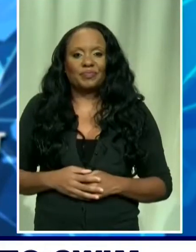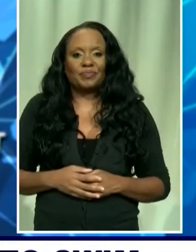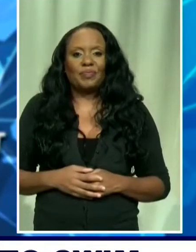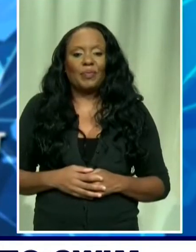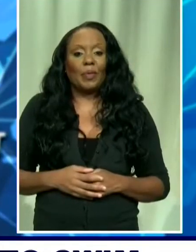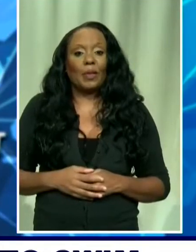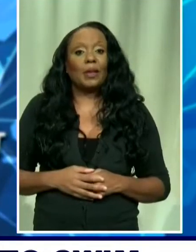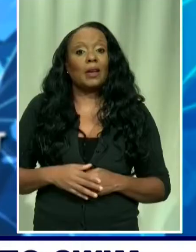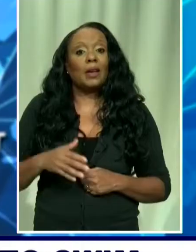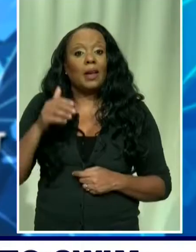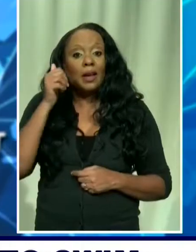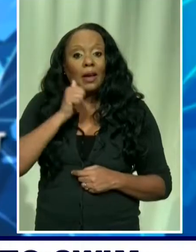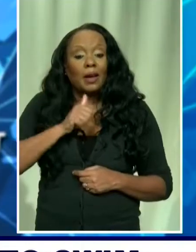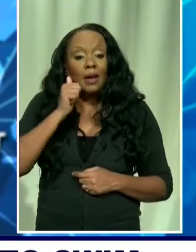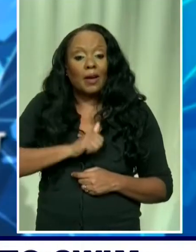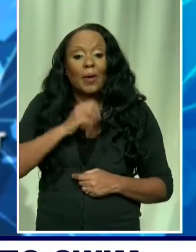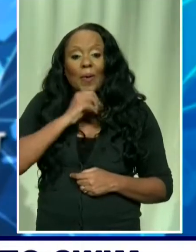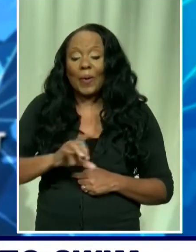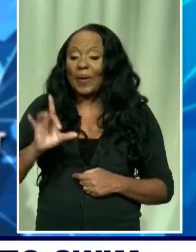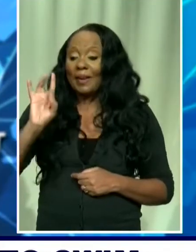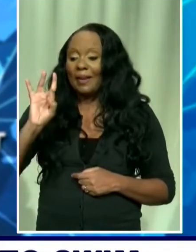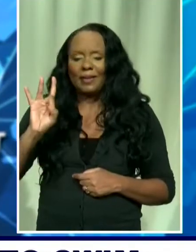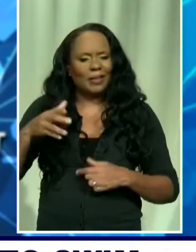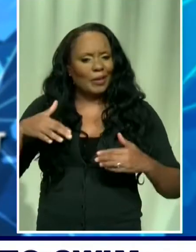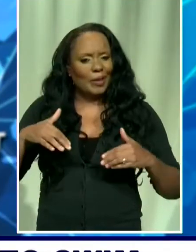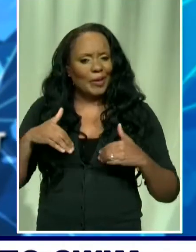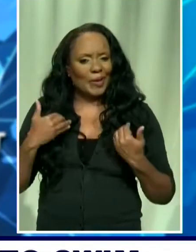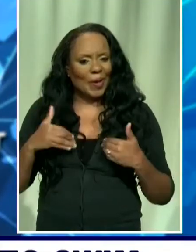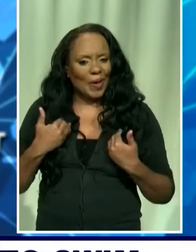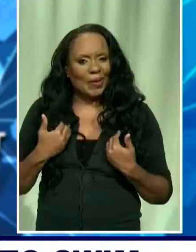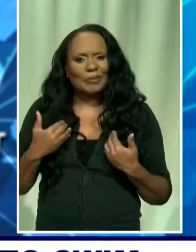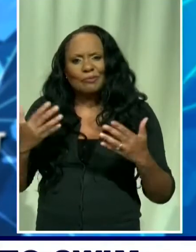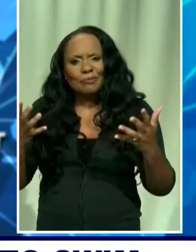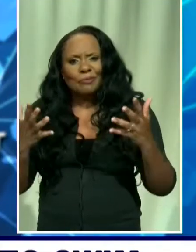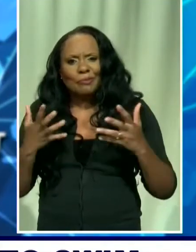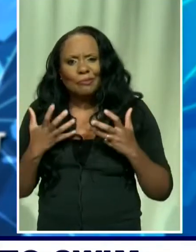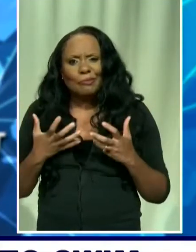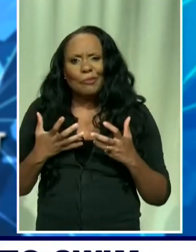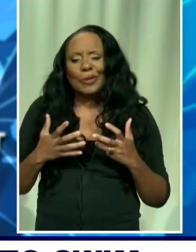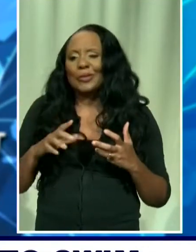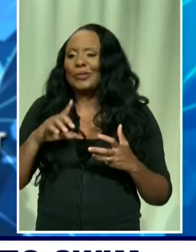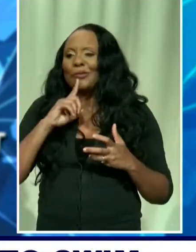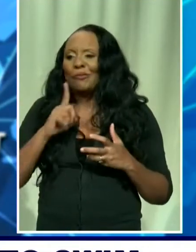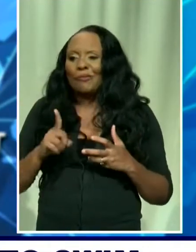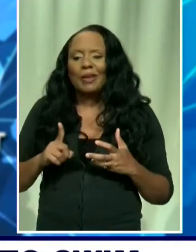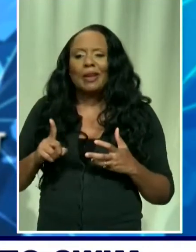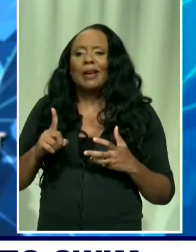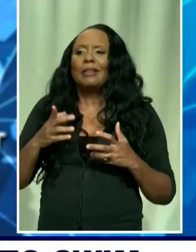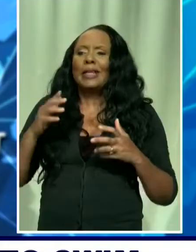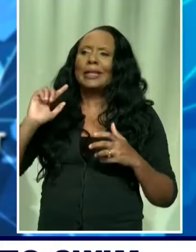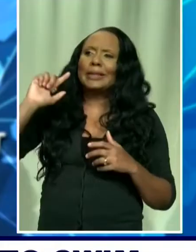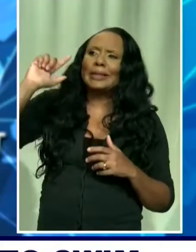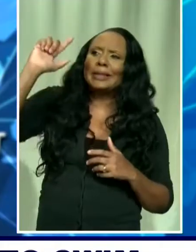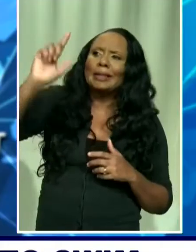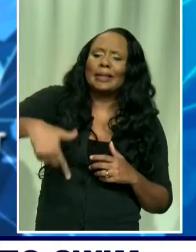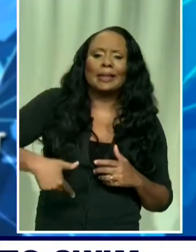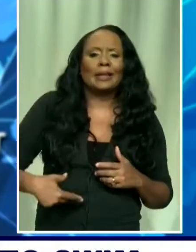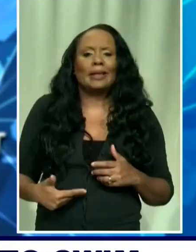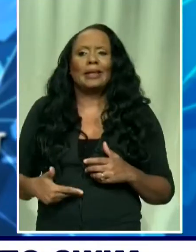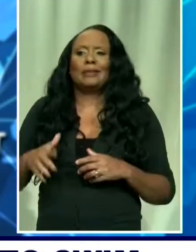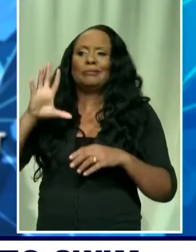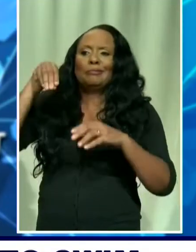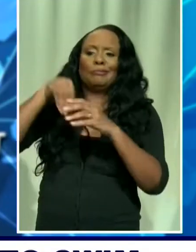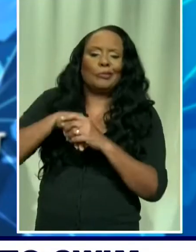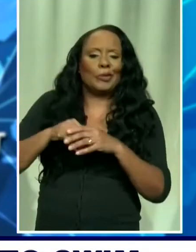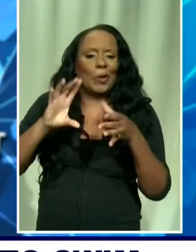8-year-old Soraya Brathwaite is one of the youngest swimmers. She has her eyes set on being a junior Olympian one day and says these classes are